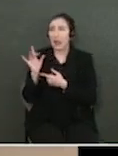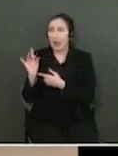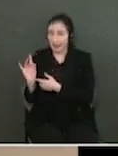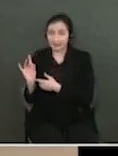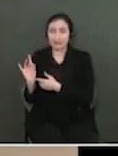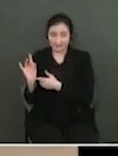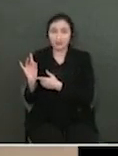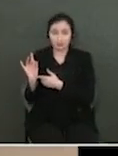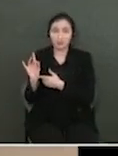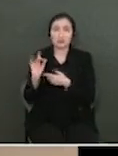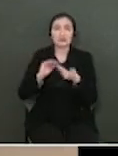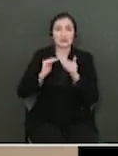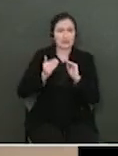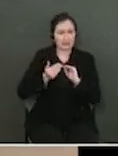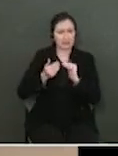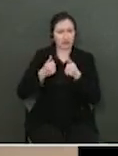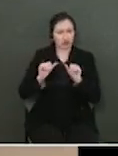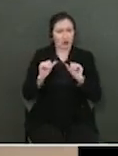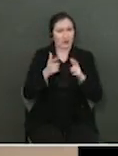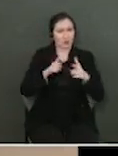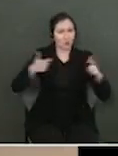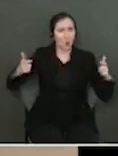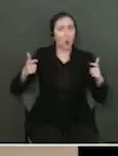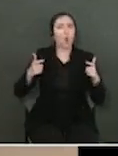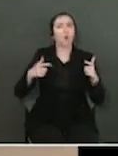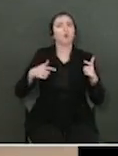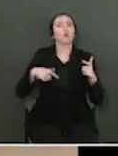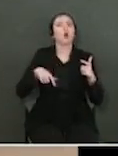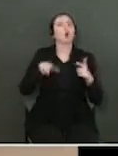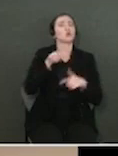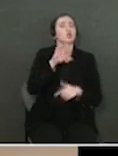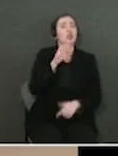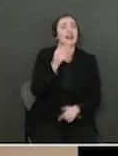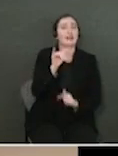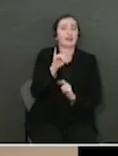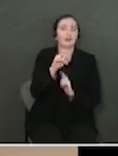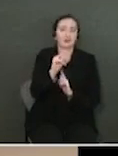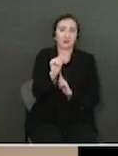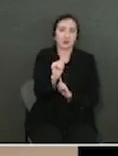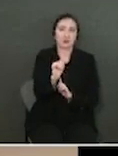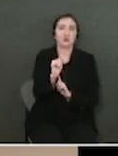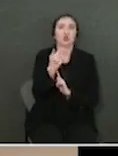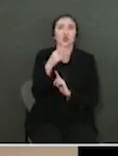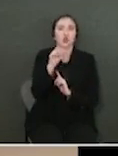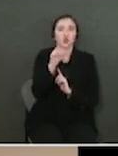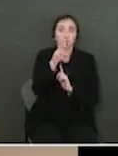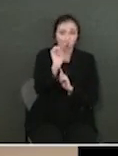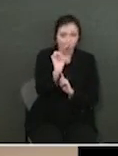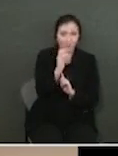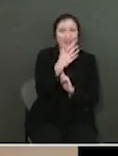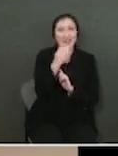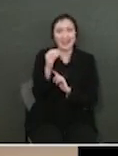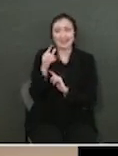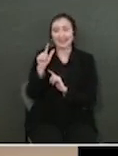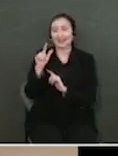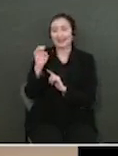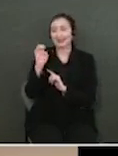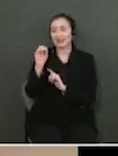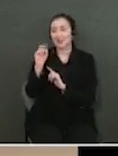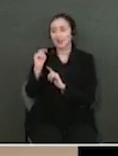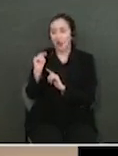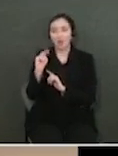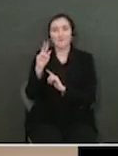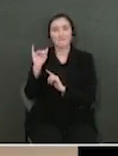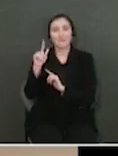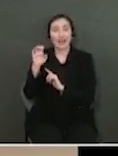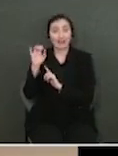city of China Grove, and the city of Leon Valley, will open our 6 warming centers